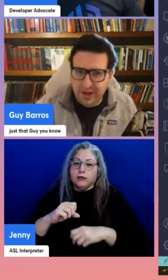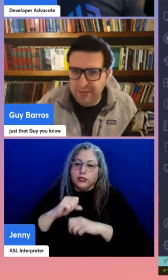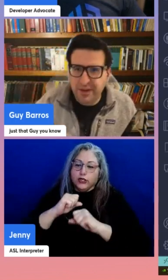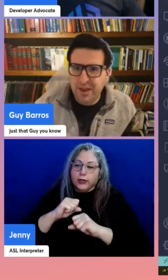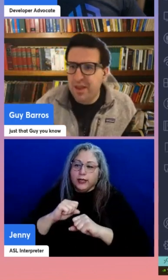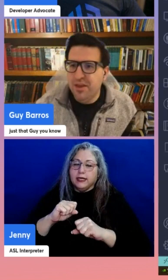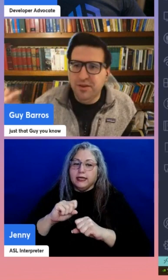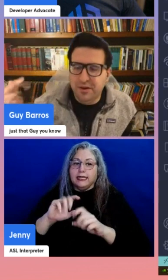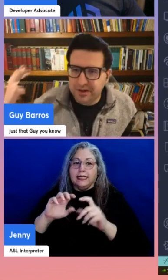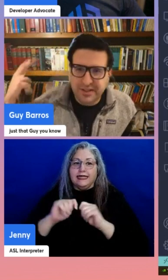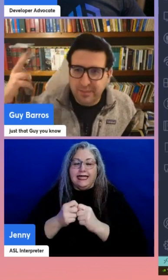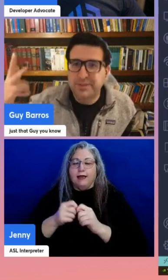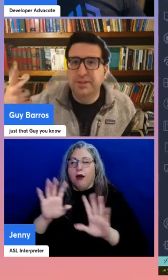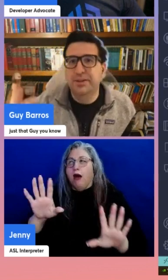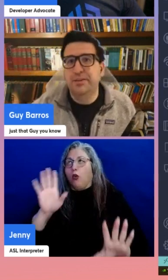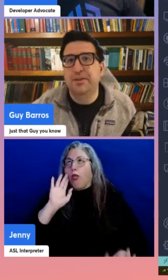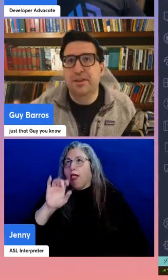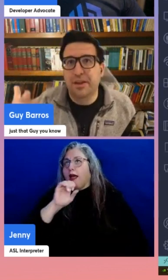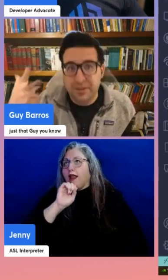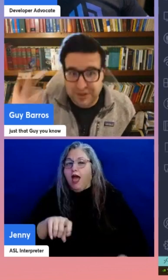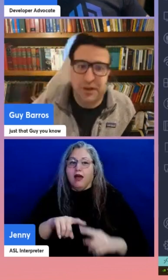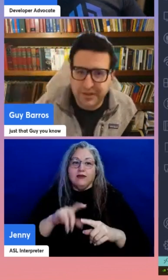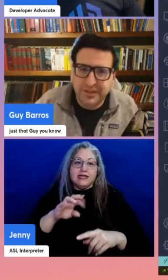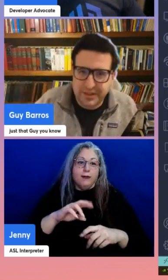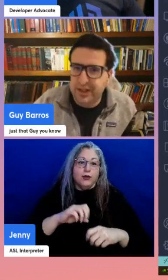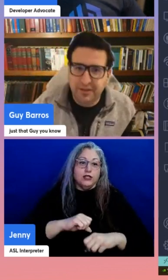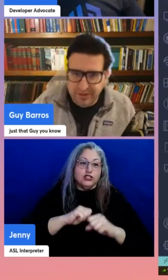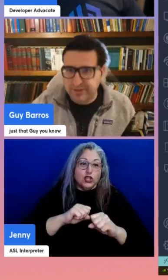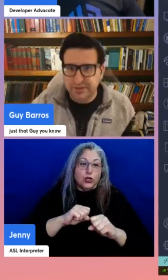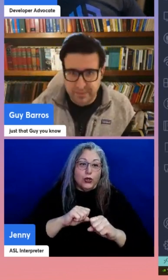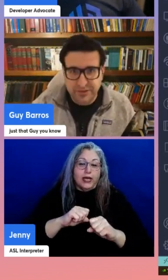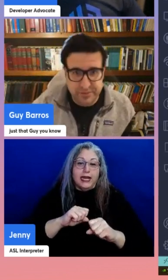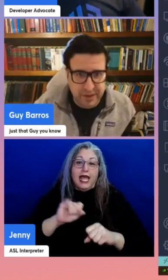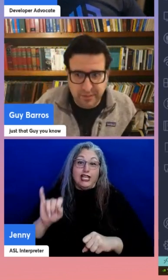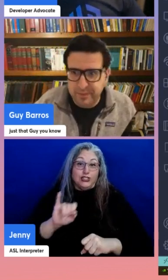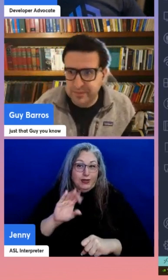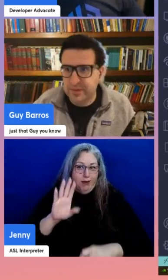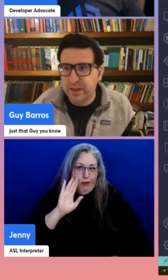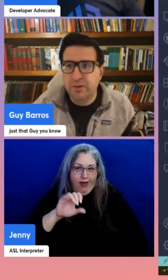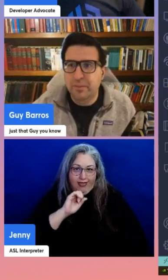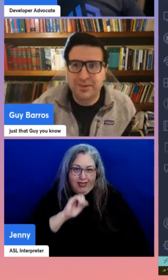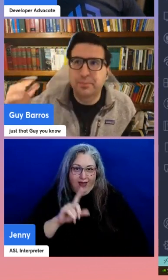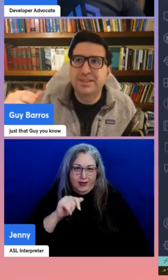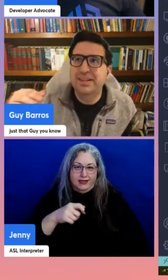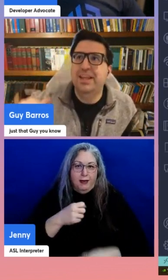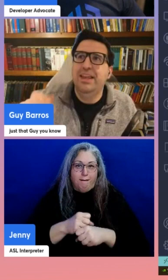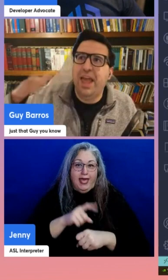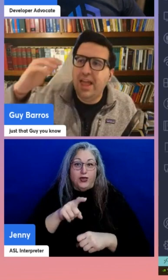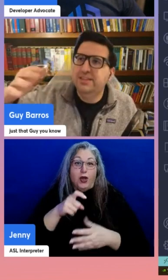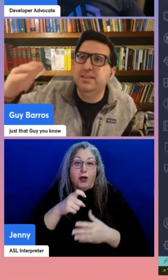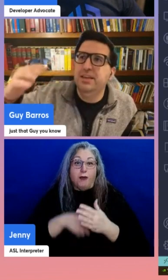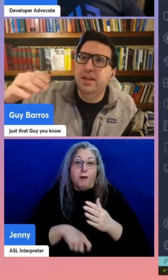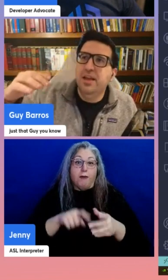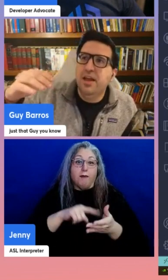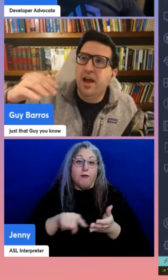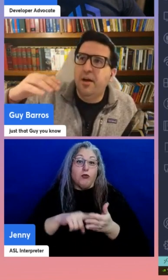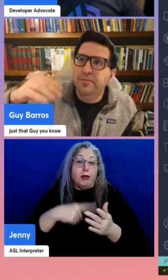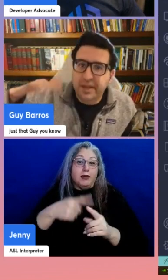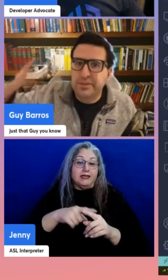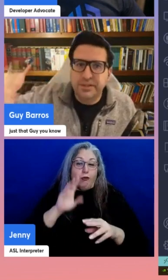cybersecurity team is going to love it. Your cybersecurity insurance is going to love it, because it should make your premiums go down. But you're basically